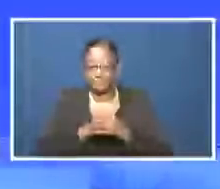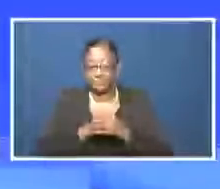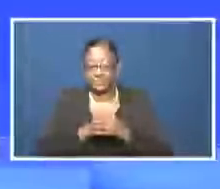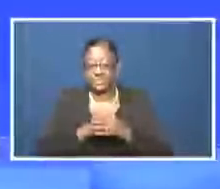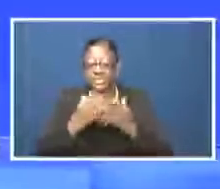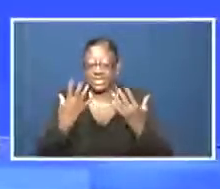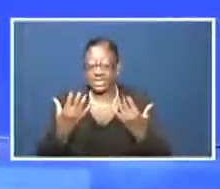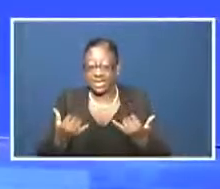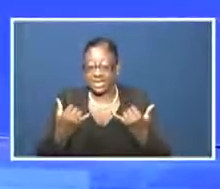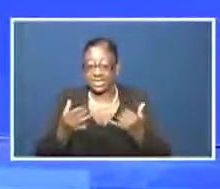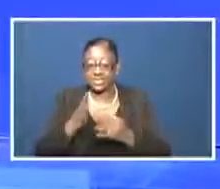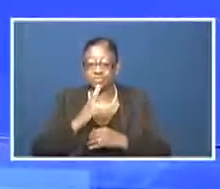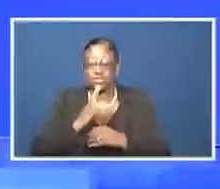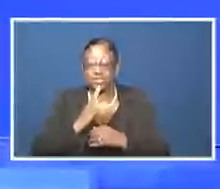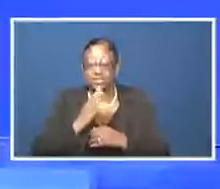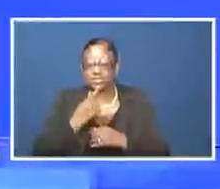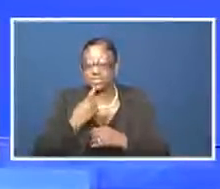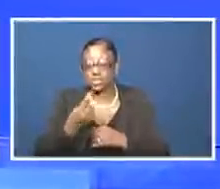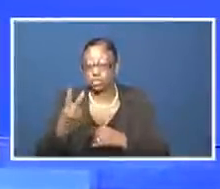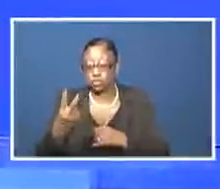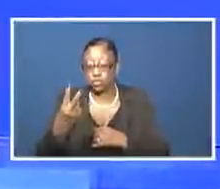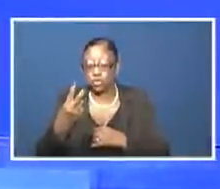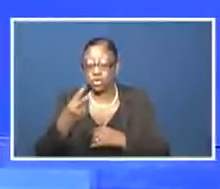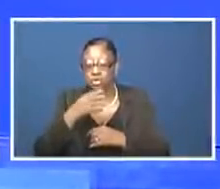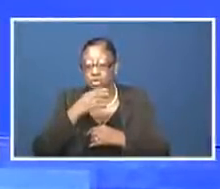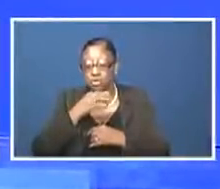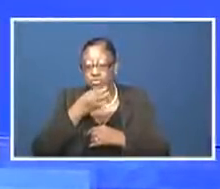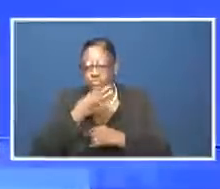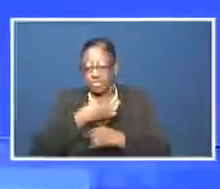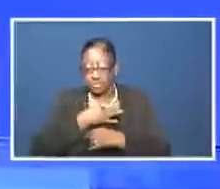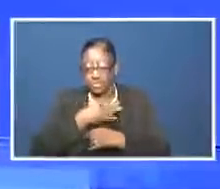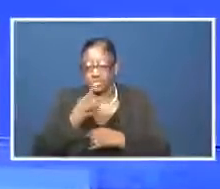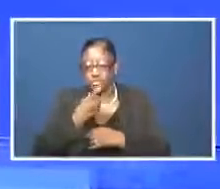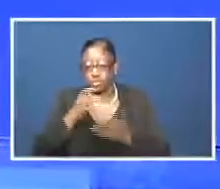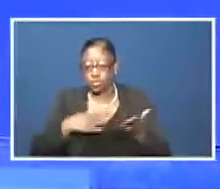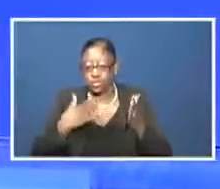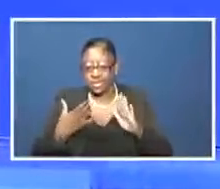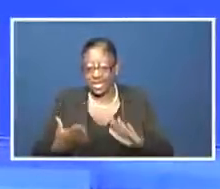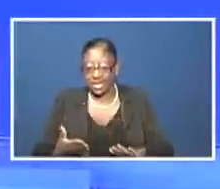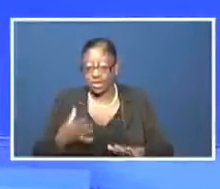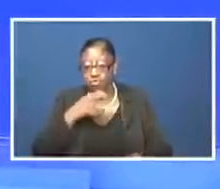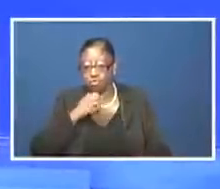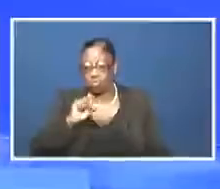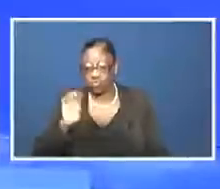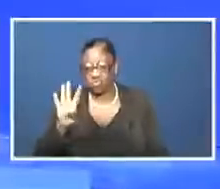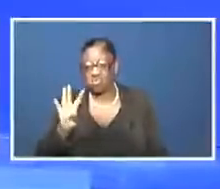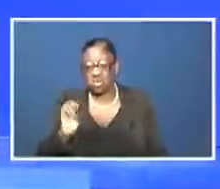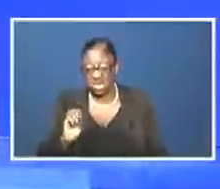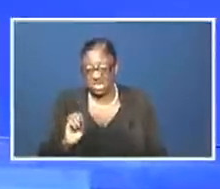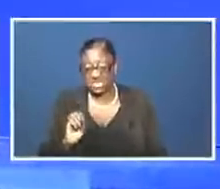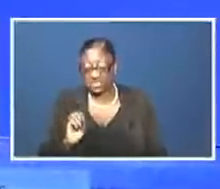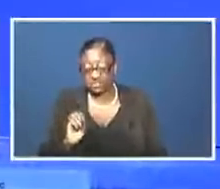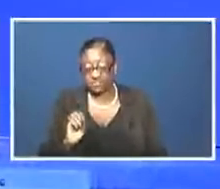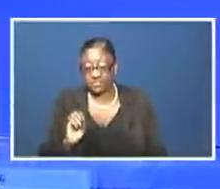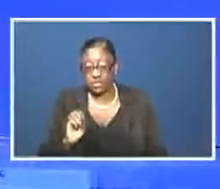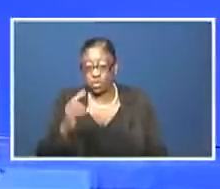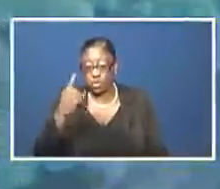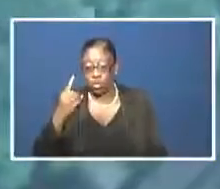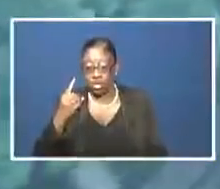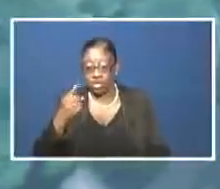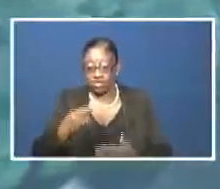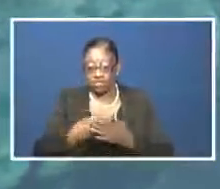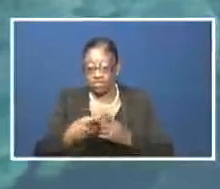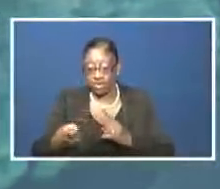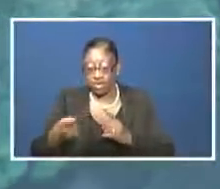And speaking of COVID, 2 females in their 40s, the latest to succumb to the COVID-19 virus here in the Bahamas. One of them from